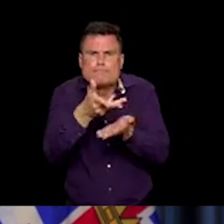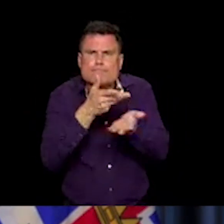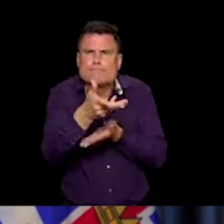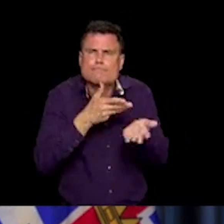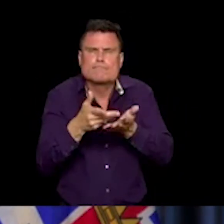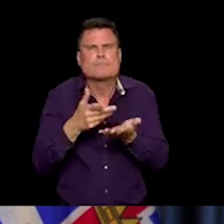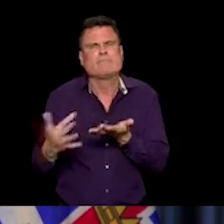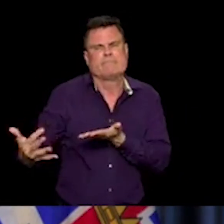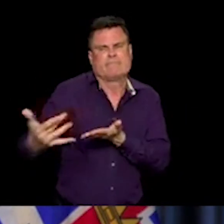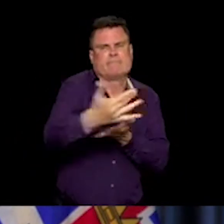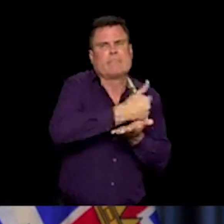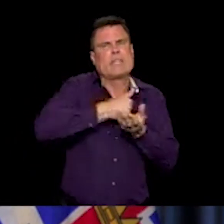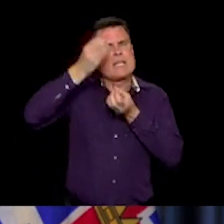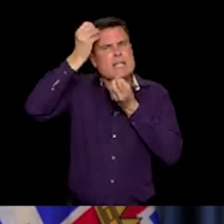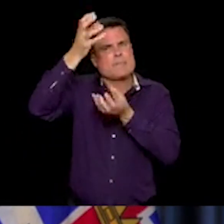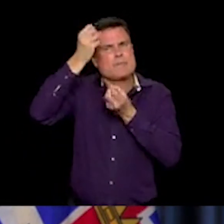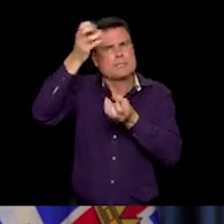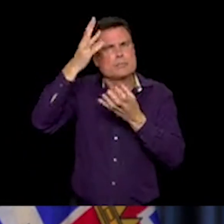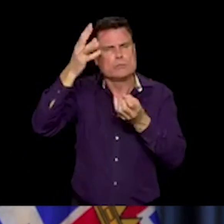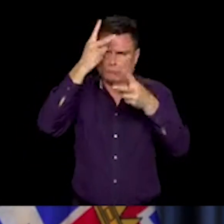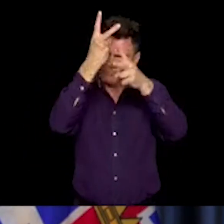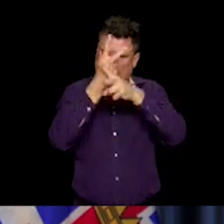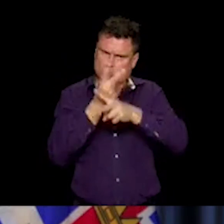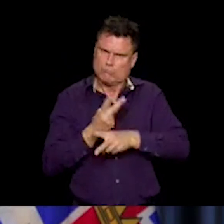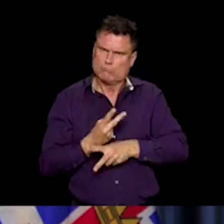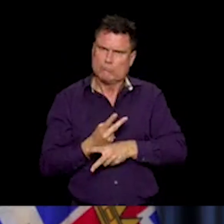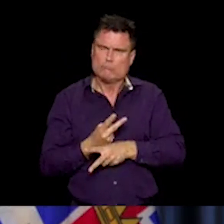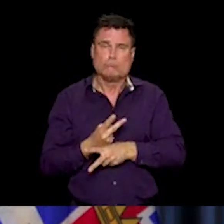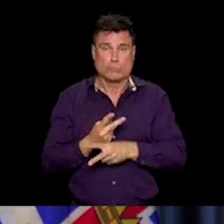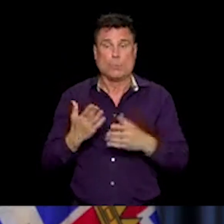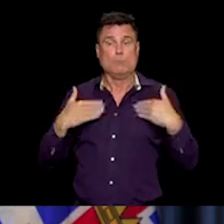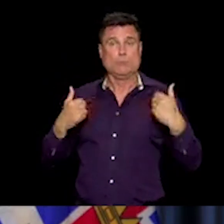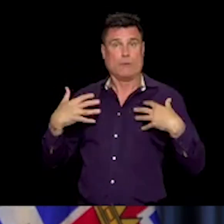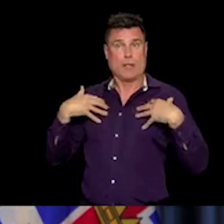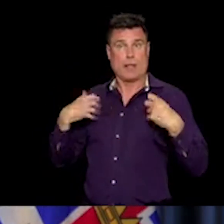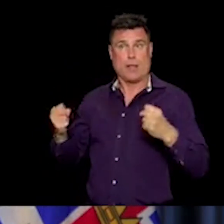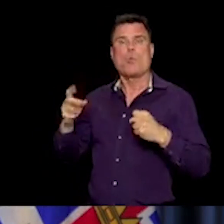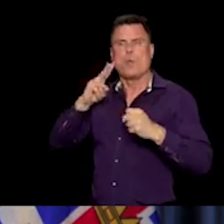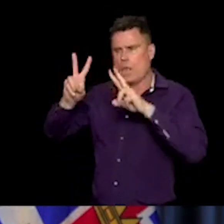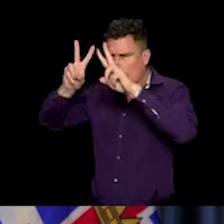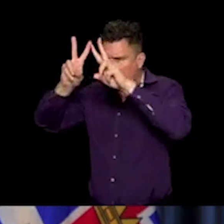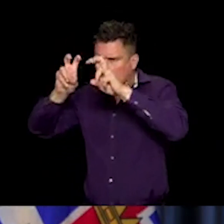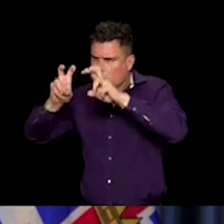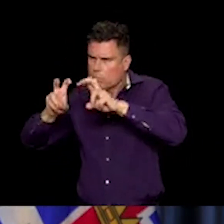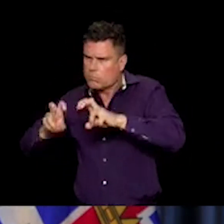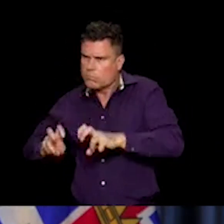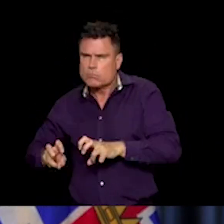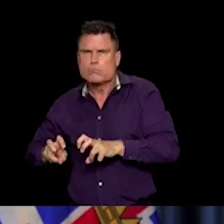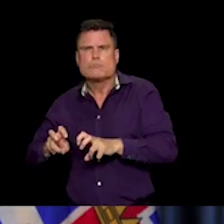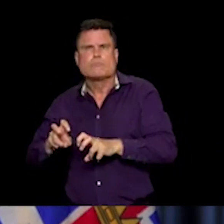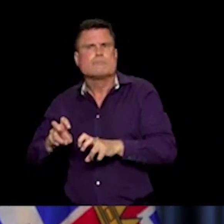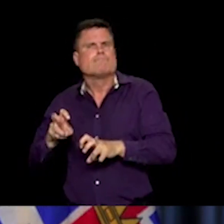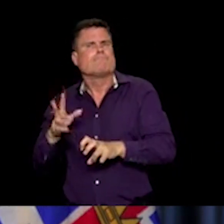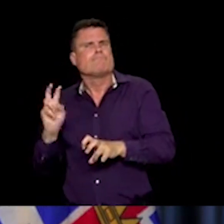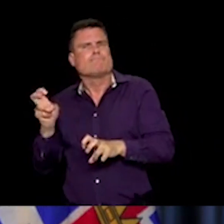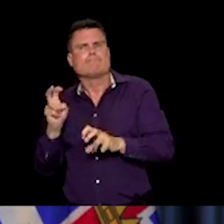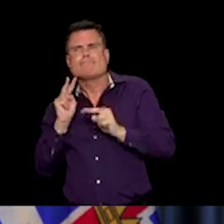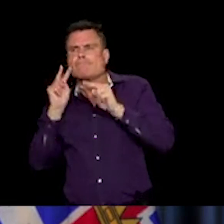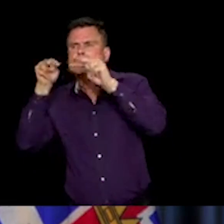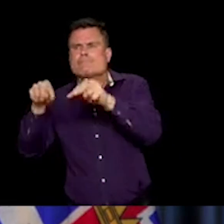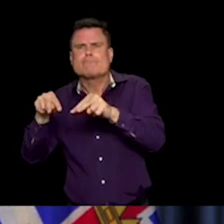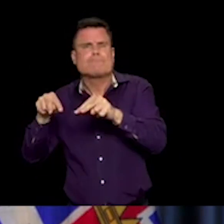authorities and the ministry have not had insight into the actual wage and benefit costs at many private and not-for-profit locations. The ministry has worked with